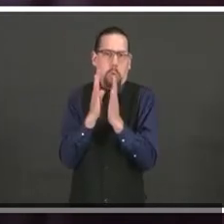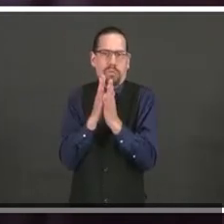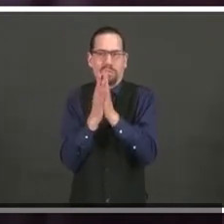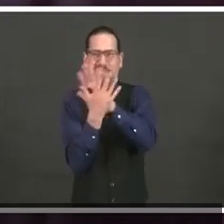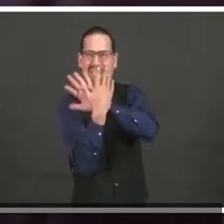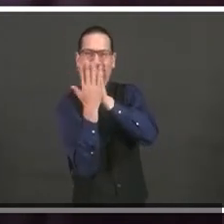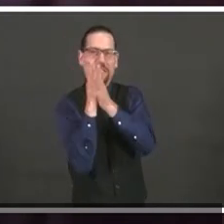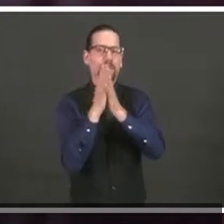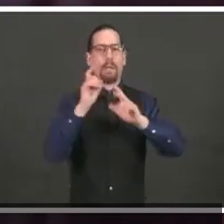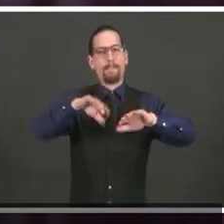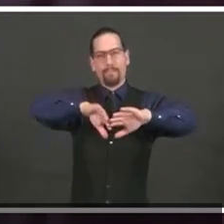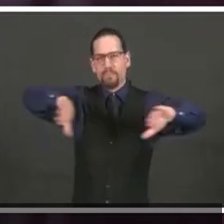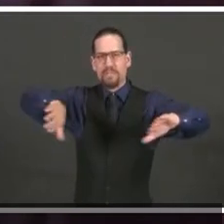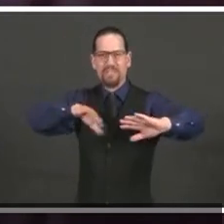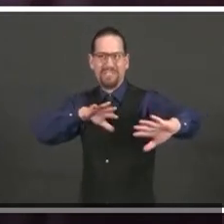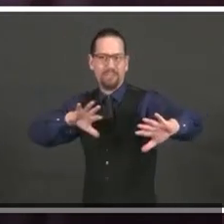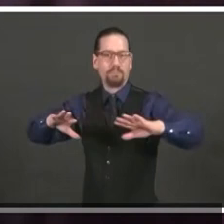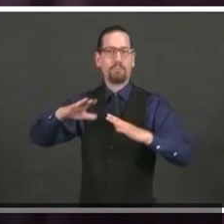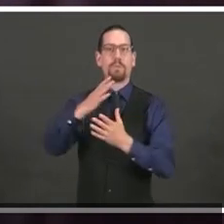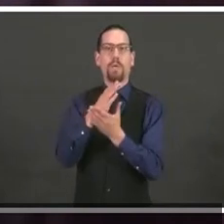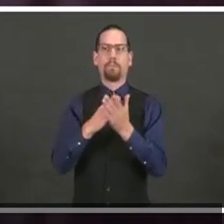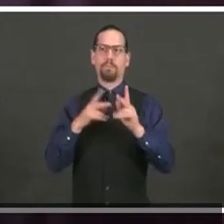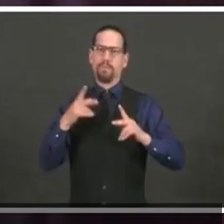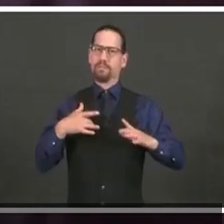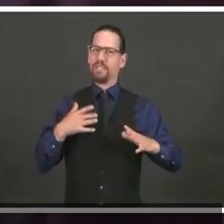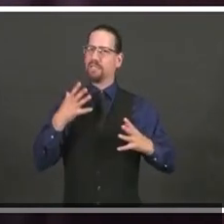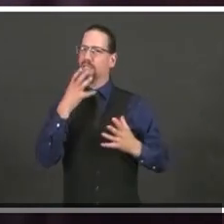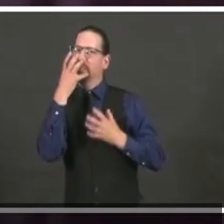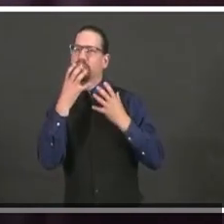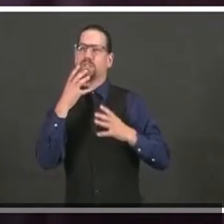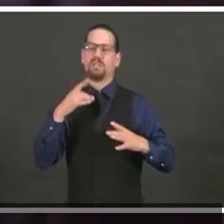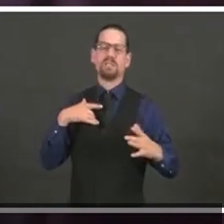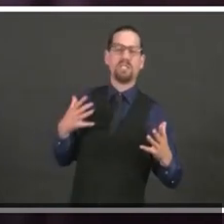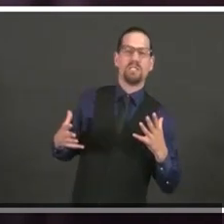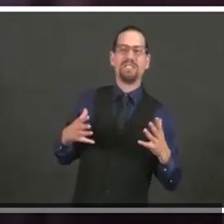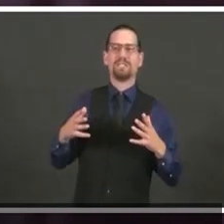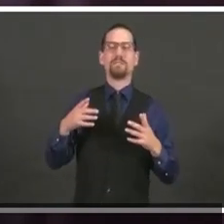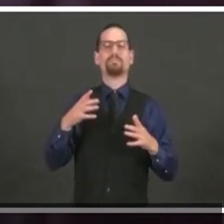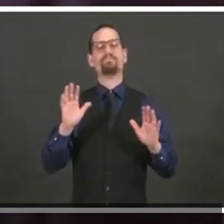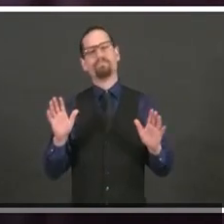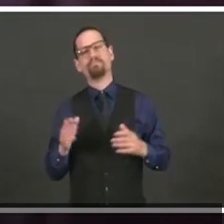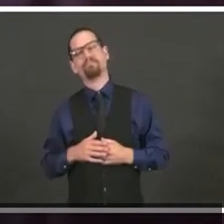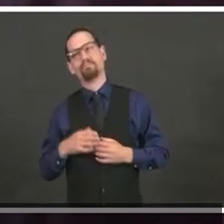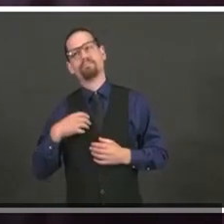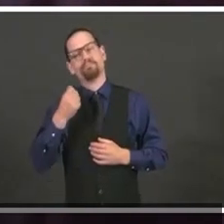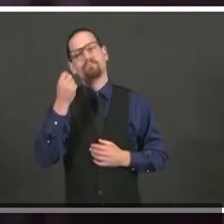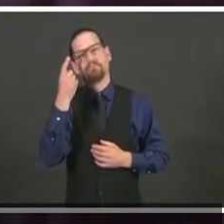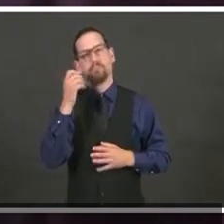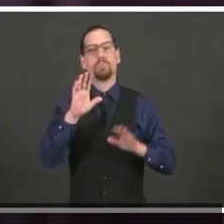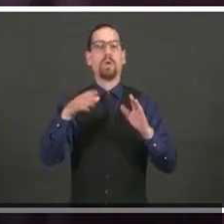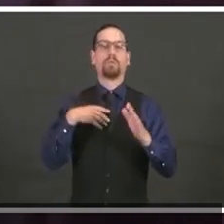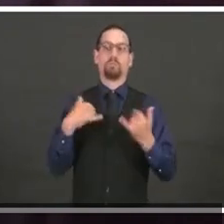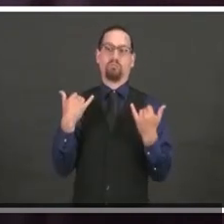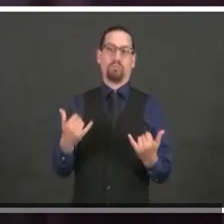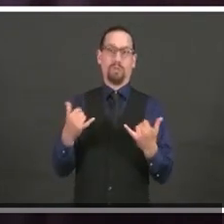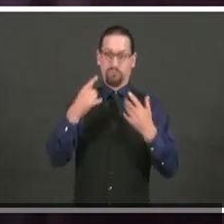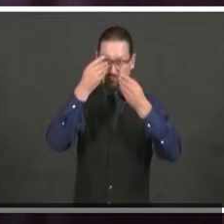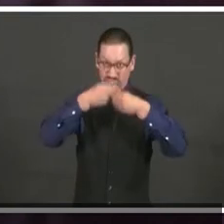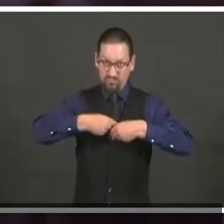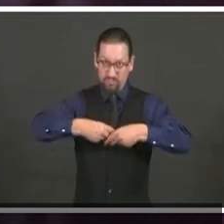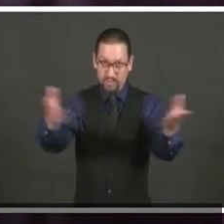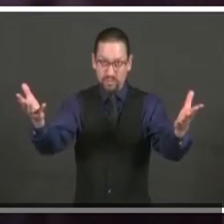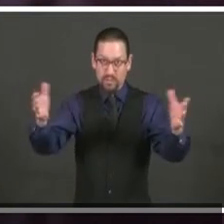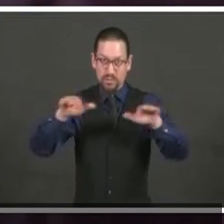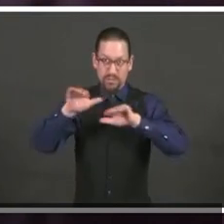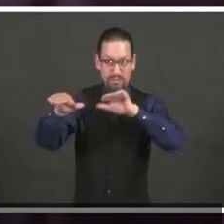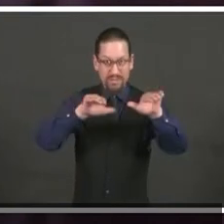and understanding as we would have liked. So I'm just going to say this. I know it's inconvenient, to say